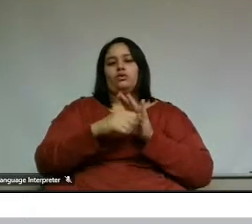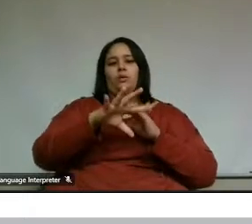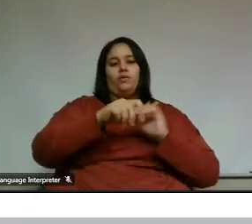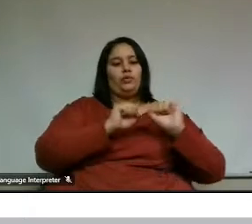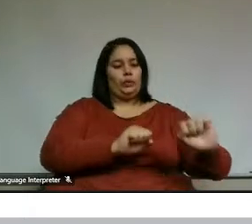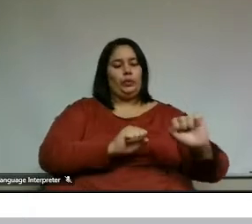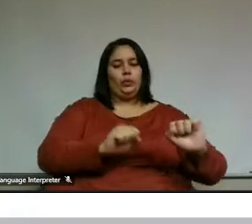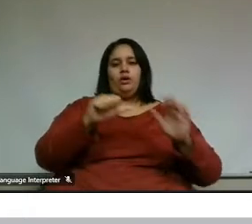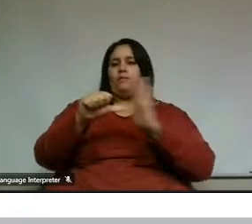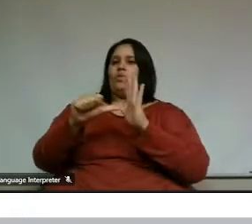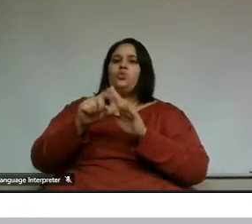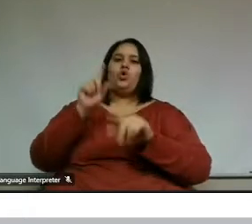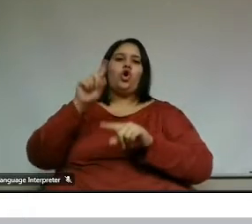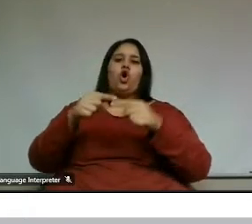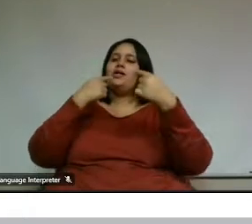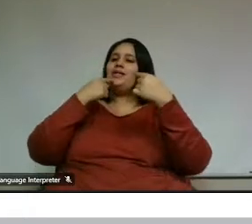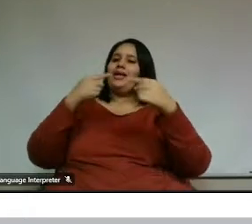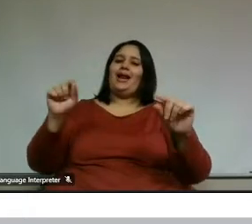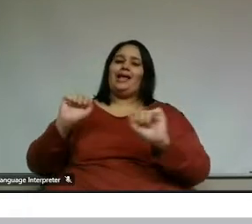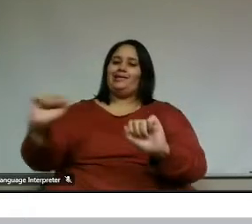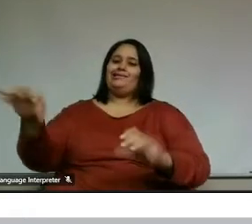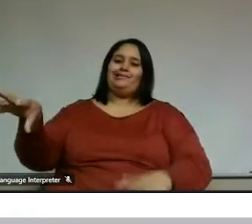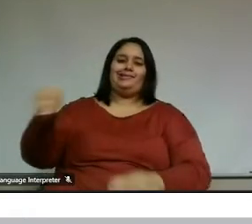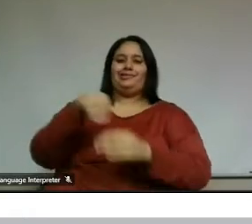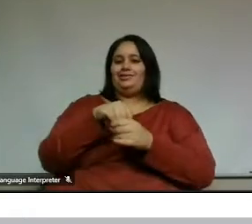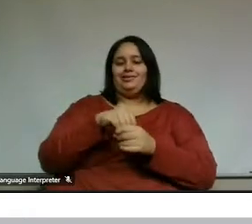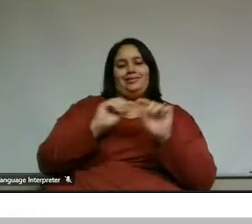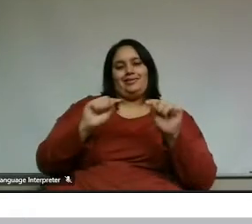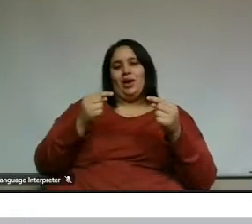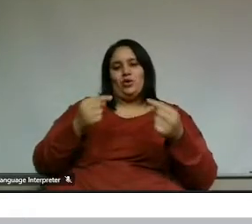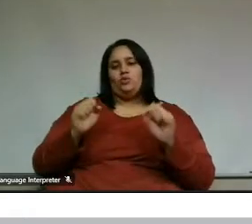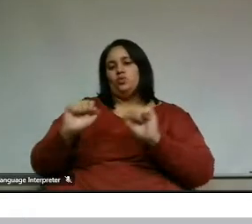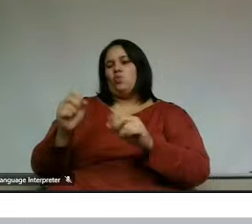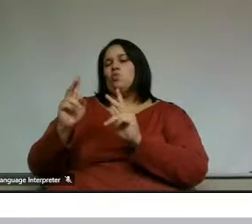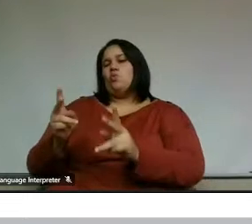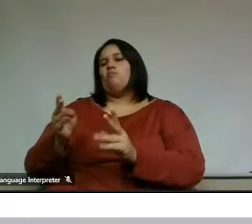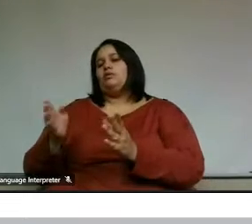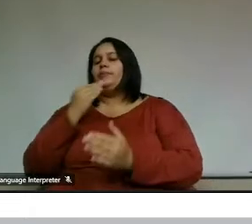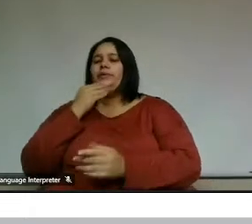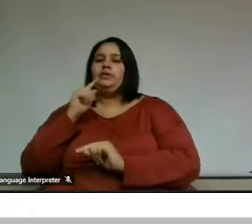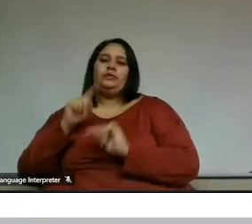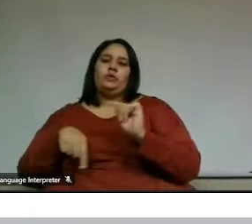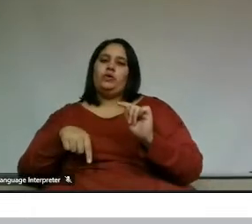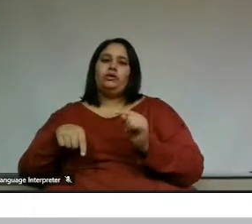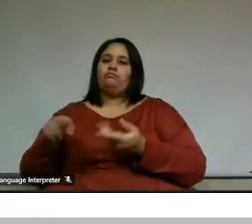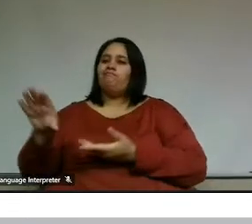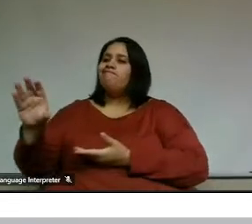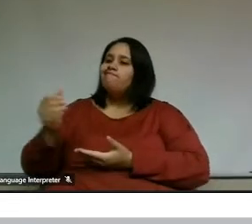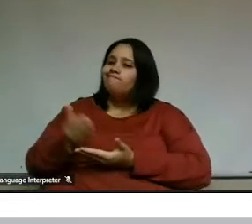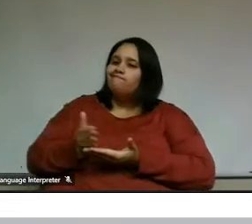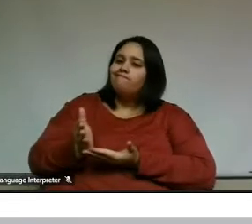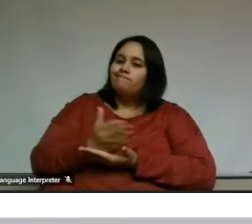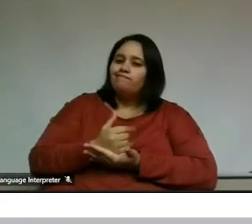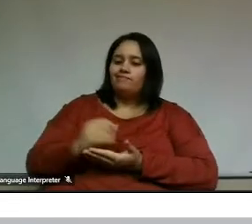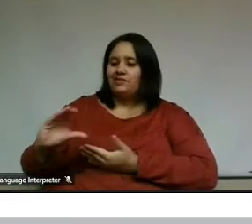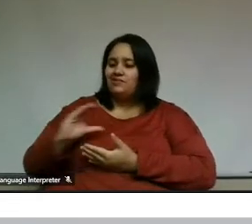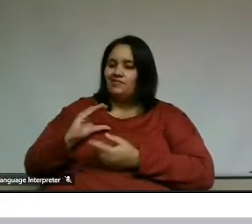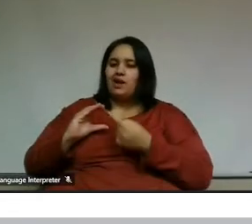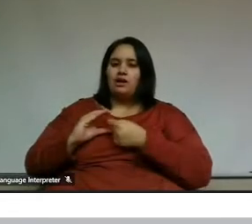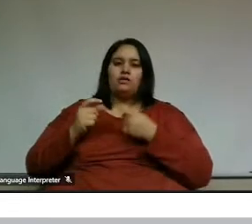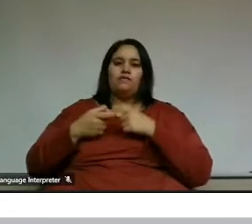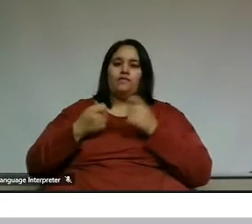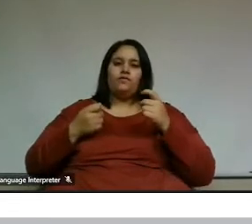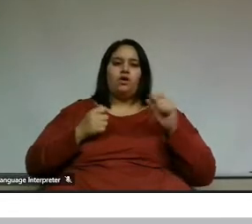you can't really declare them as a road of joint significance, and therefore it wouldn't be that easy to attract funding directly from Mr.